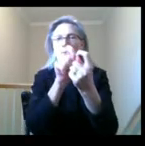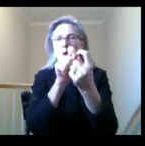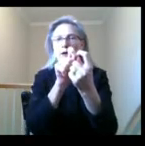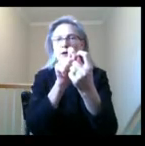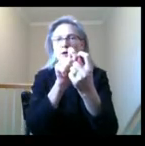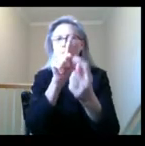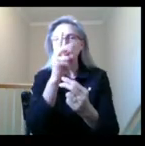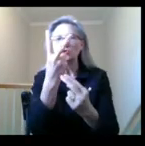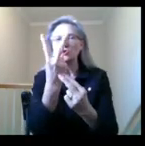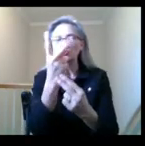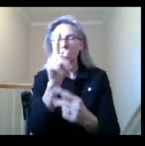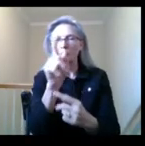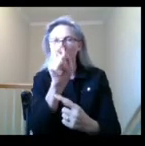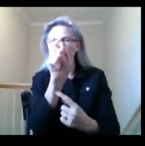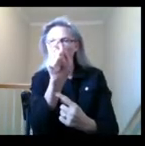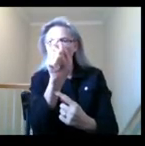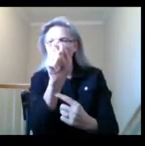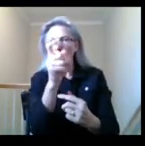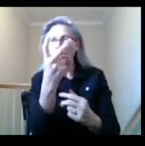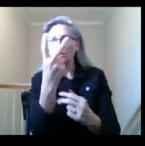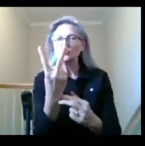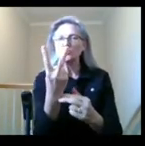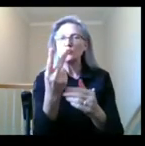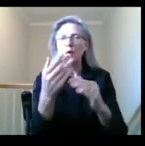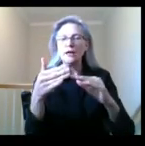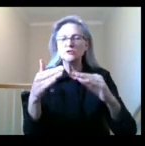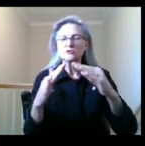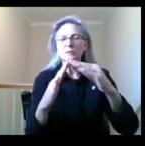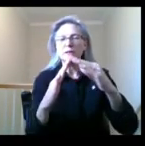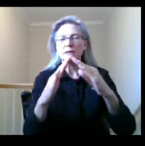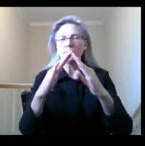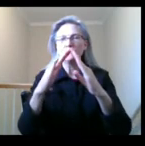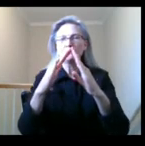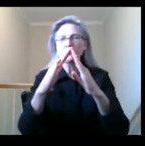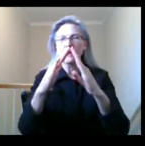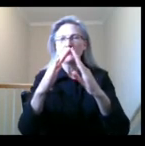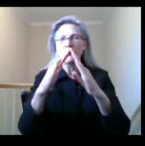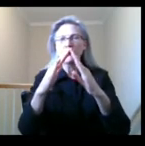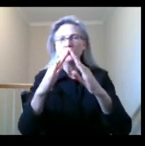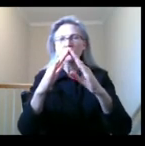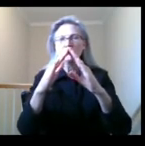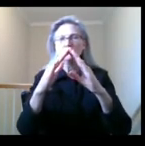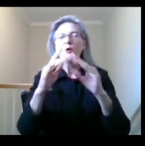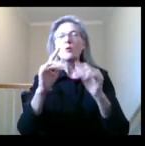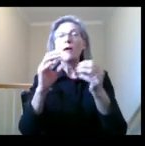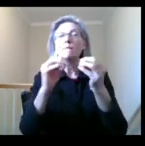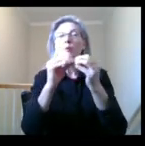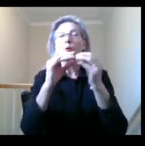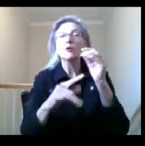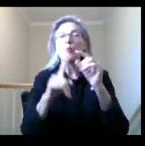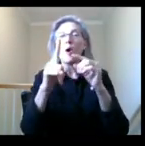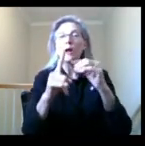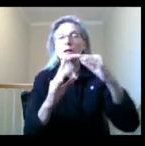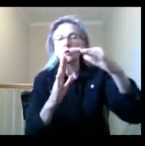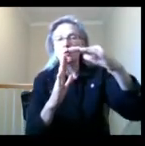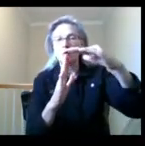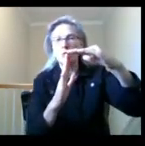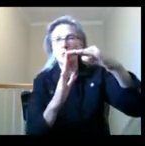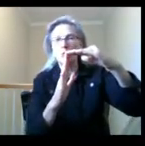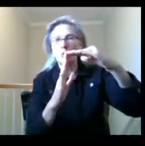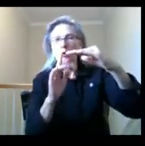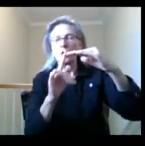meet, kind of like this, okay? And where they meet, it makes a vertex. When I have more than one vertex, it's